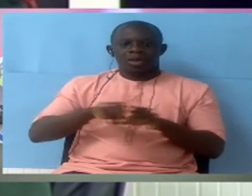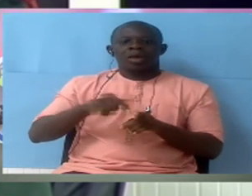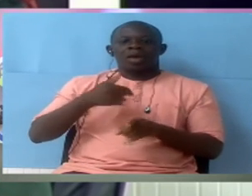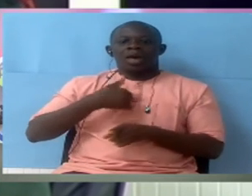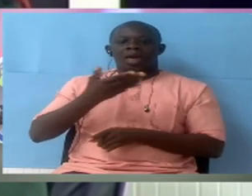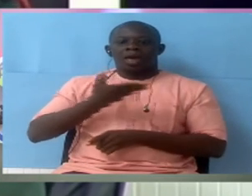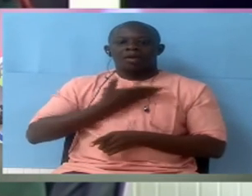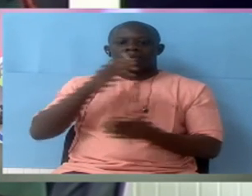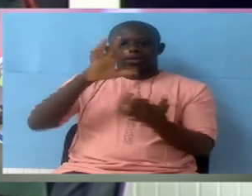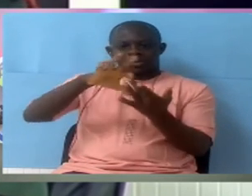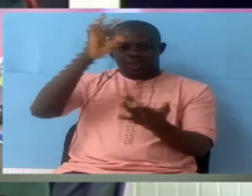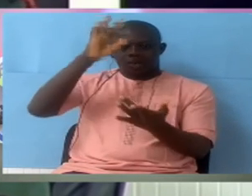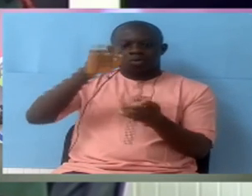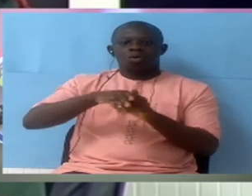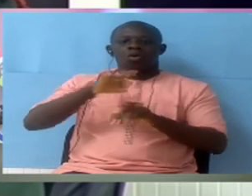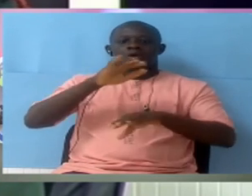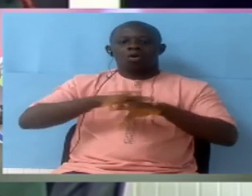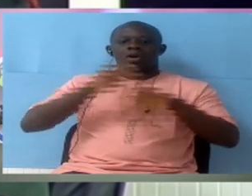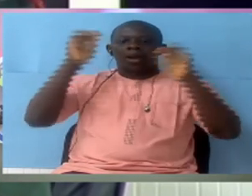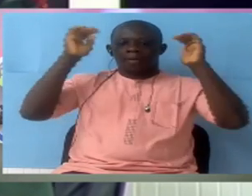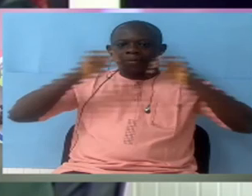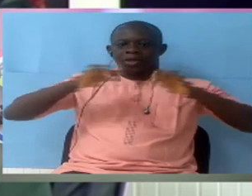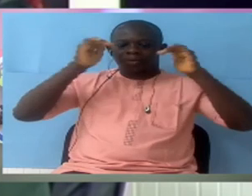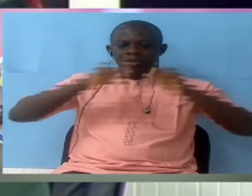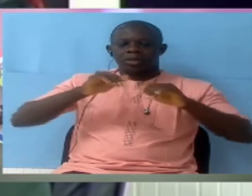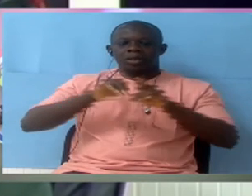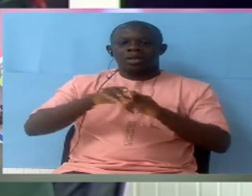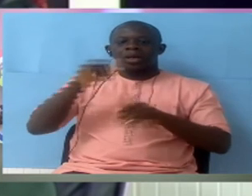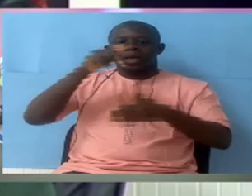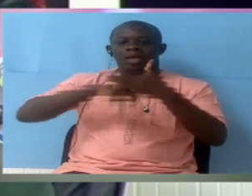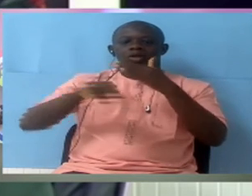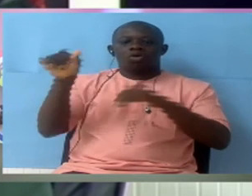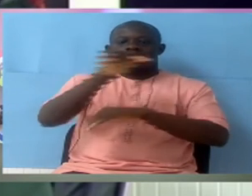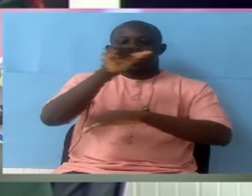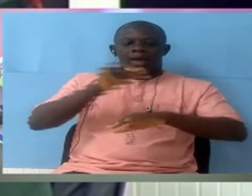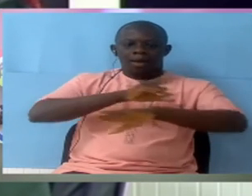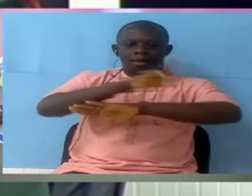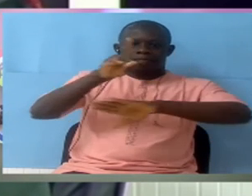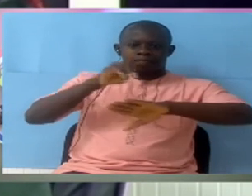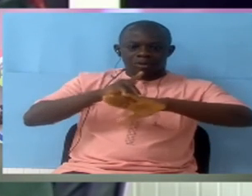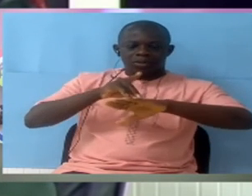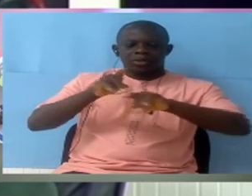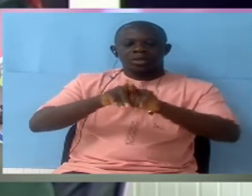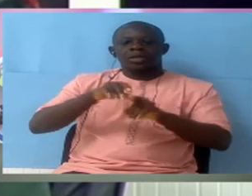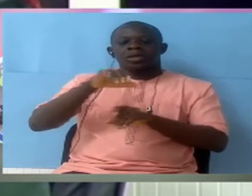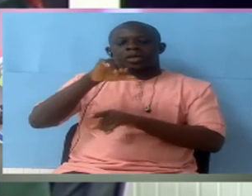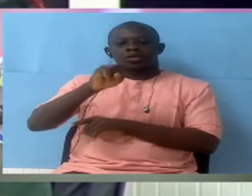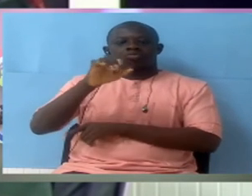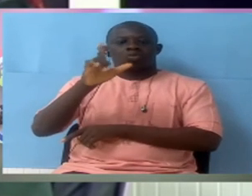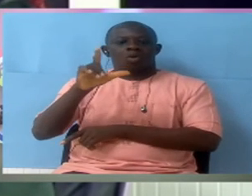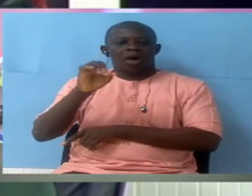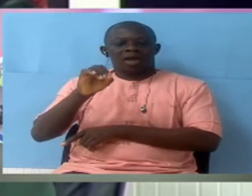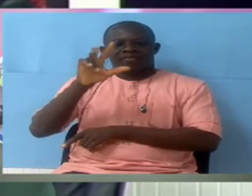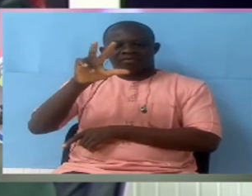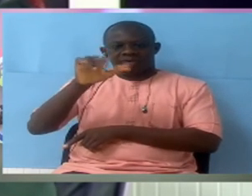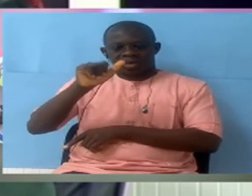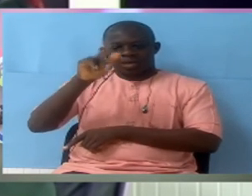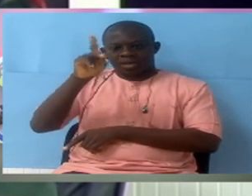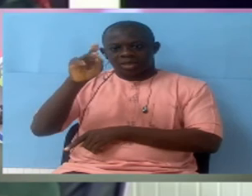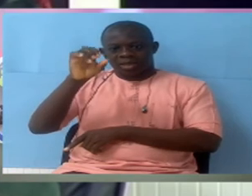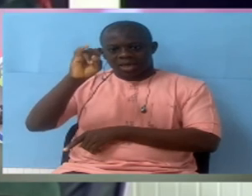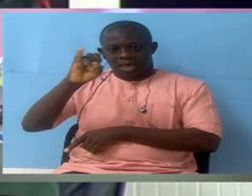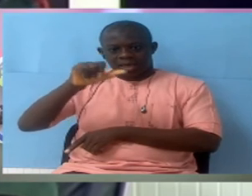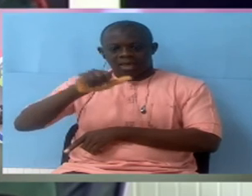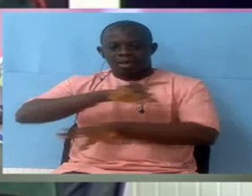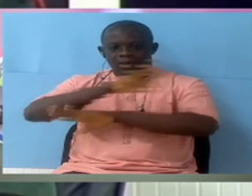for a seminar in Slovakia. Wow, waxna mané dañ ma tan pour ma dem téwé ji ndaje bu wara am ci